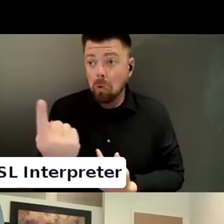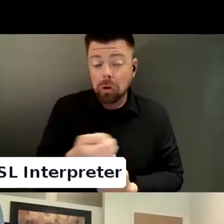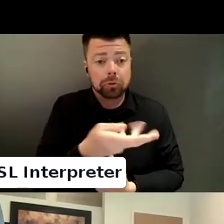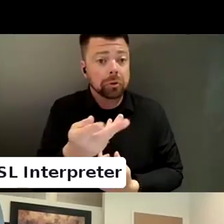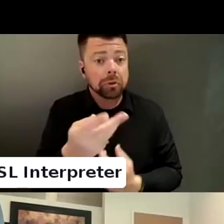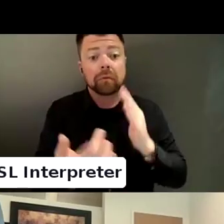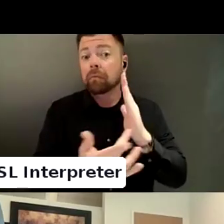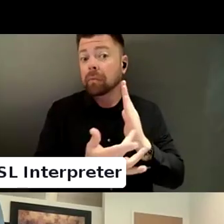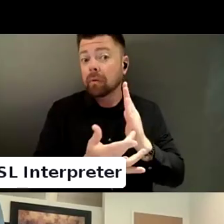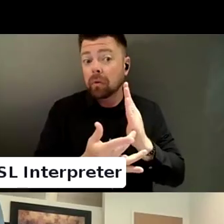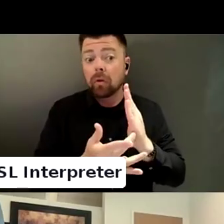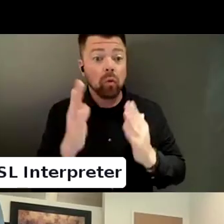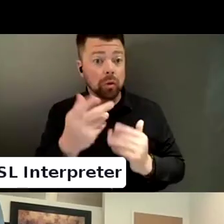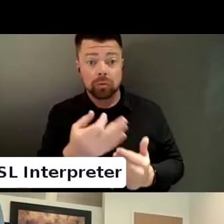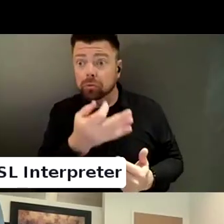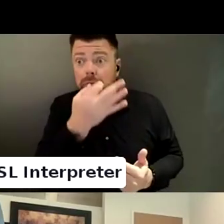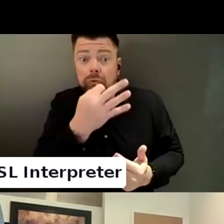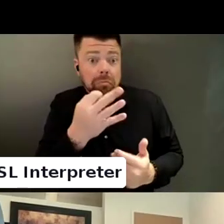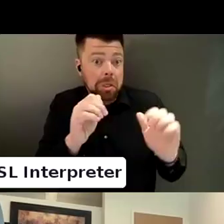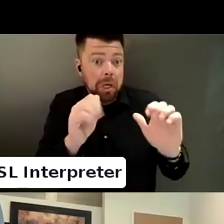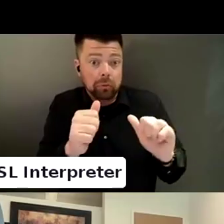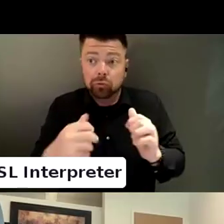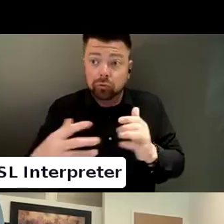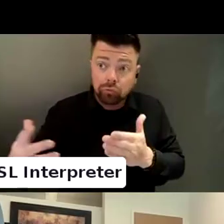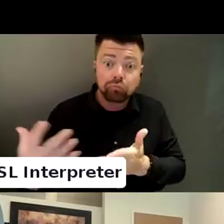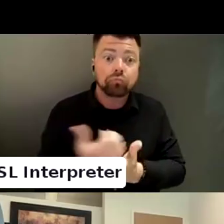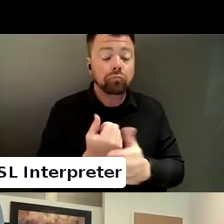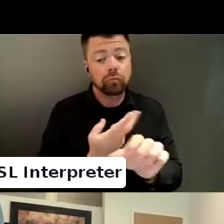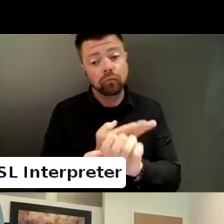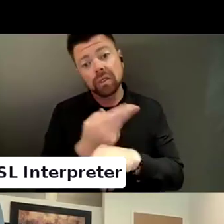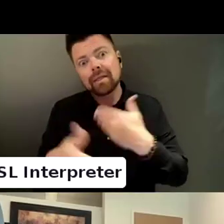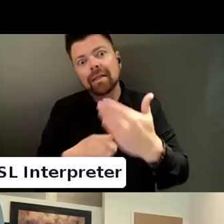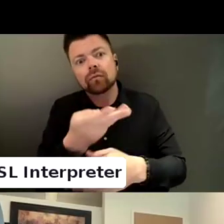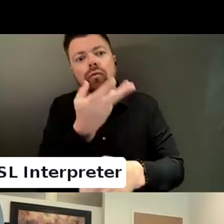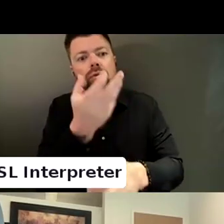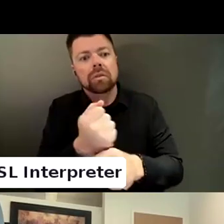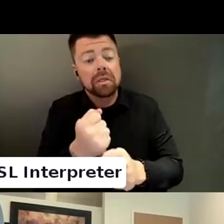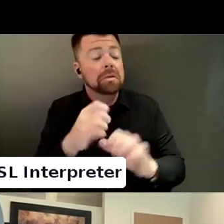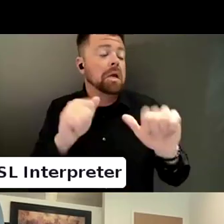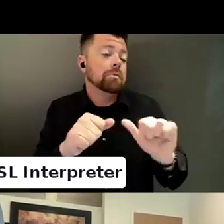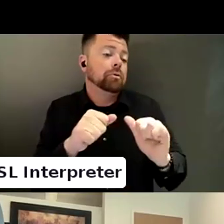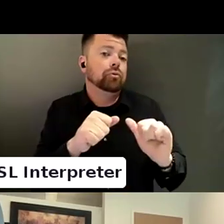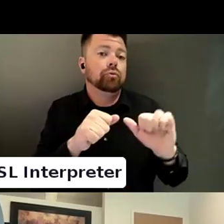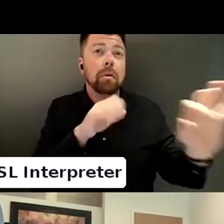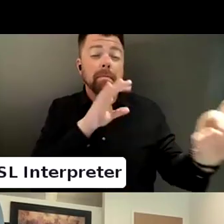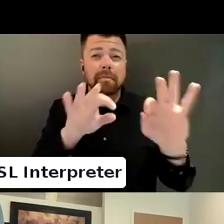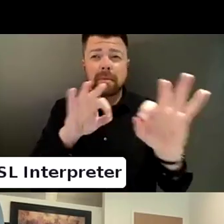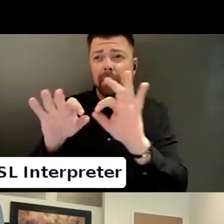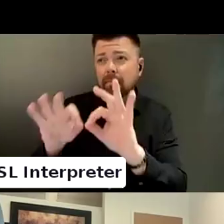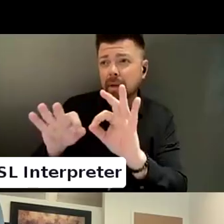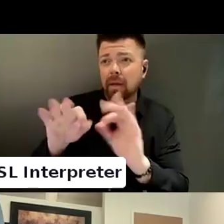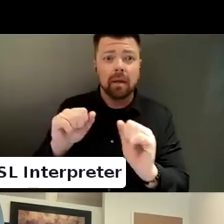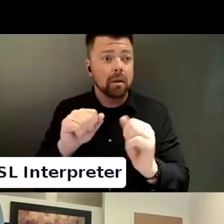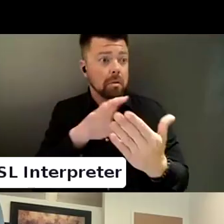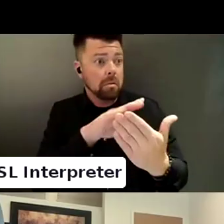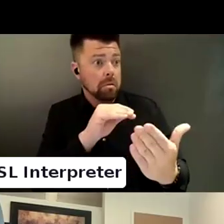the market within the next handful of years. And then not only will they be able to select and learn about these different devices and choose the right one for them,